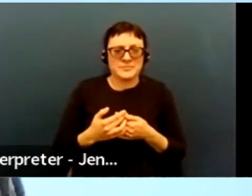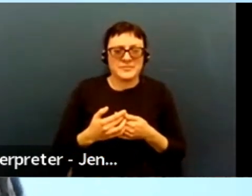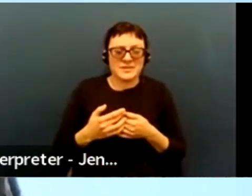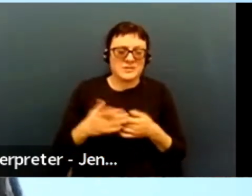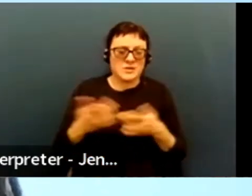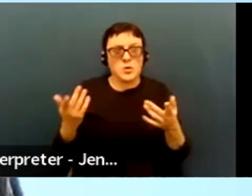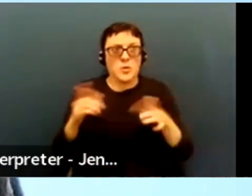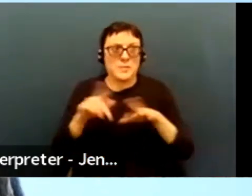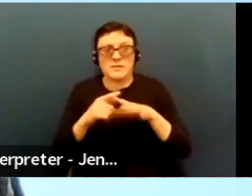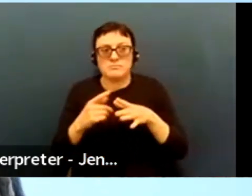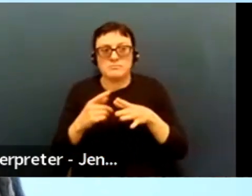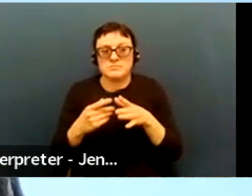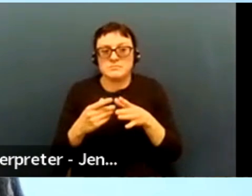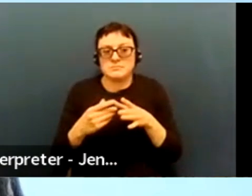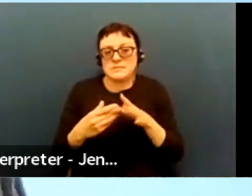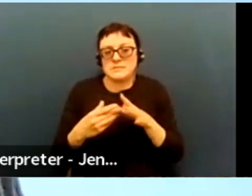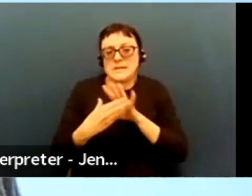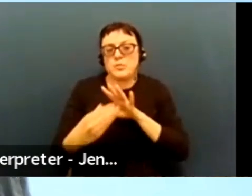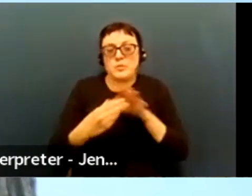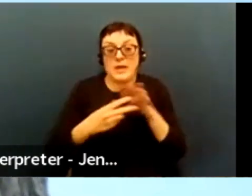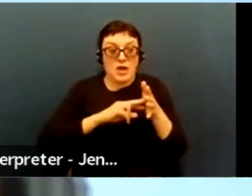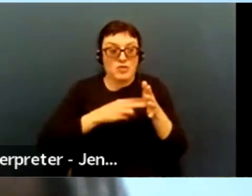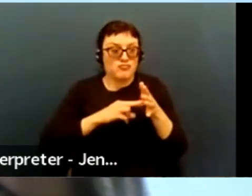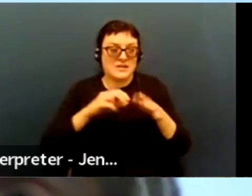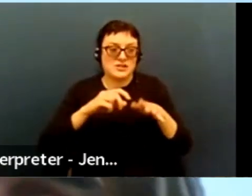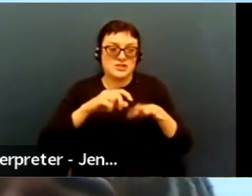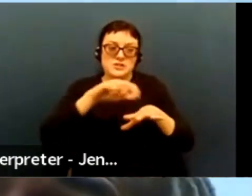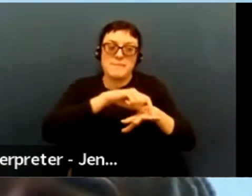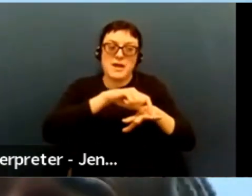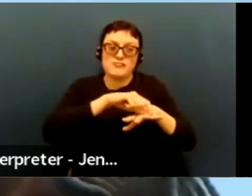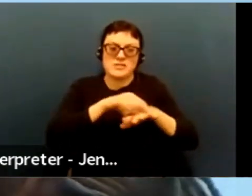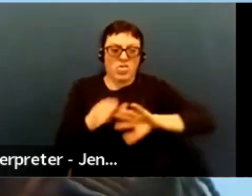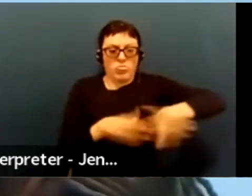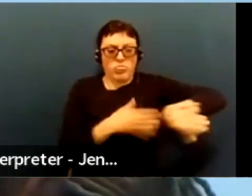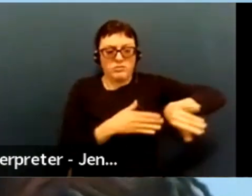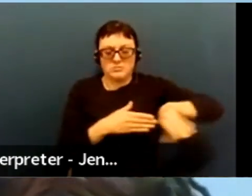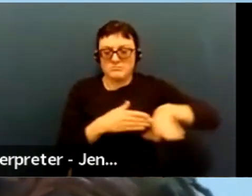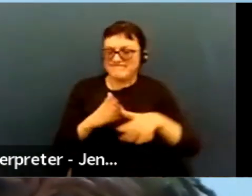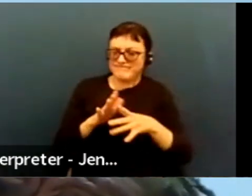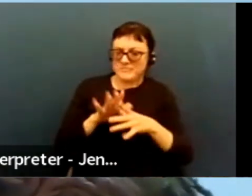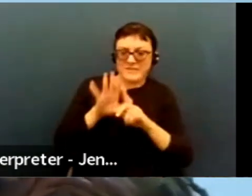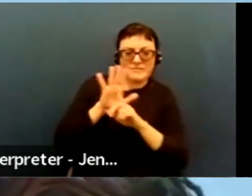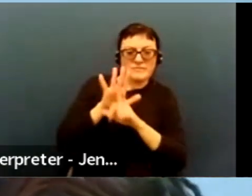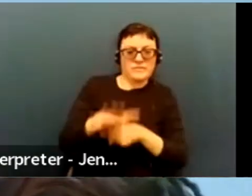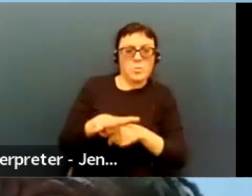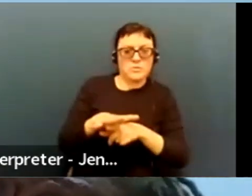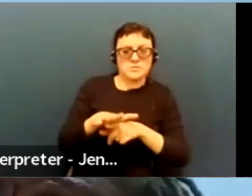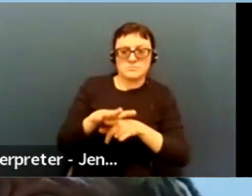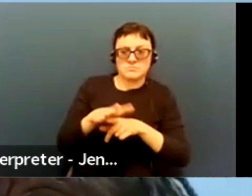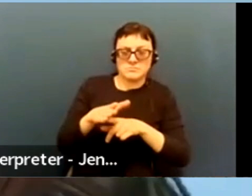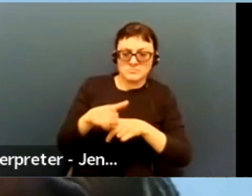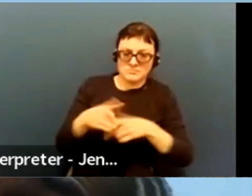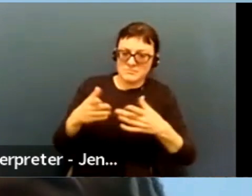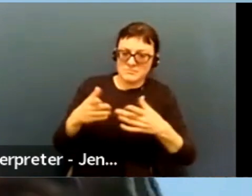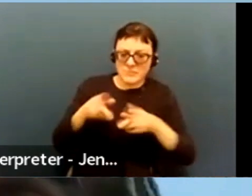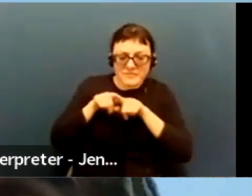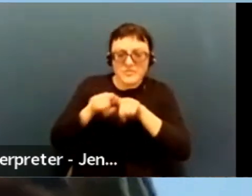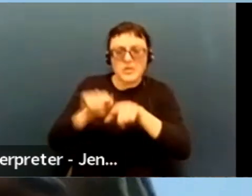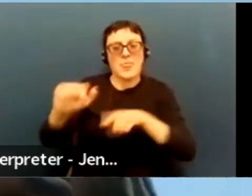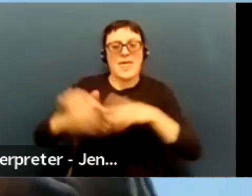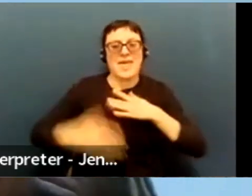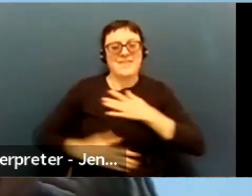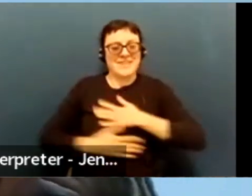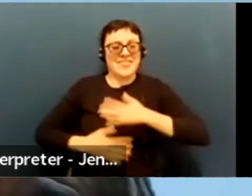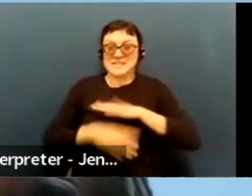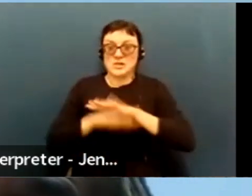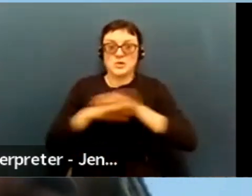I really love that. And so but also all of this happened at a time when civilization was exploding. And where,